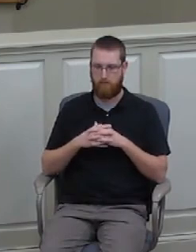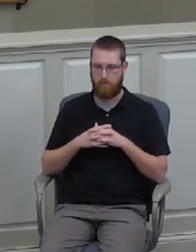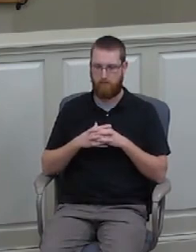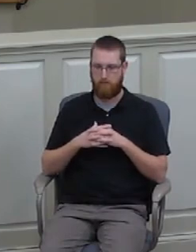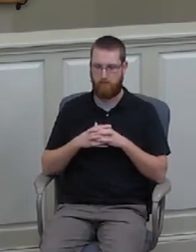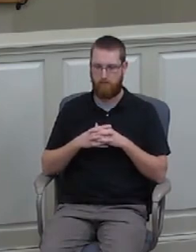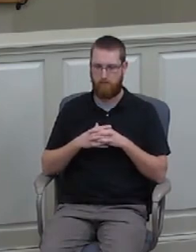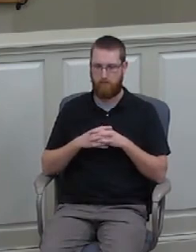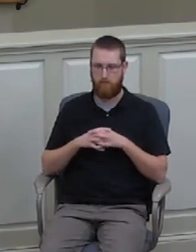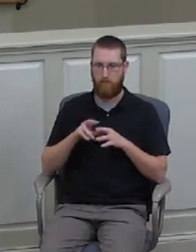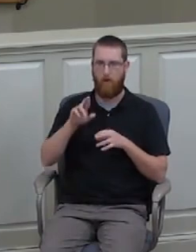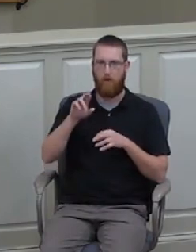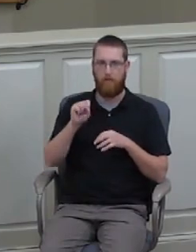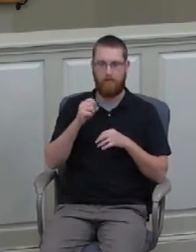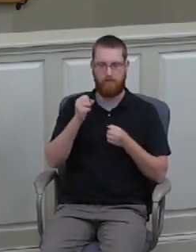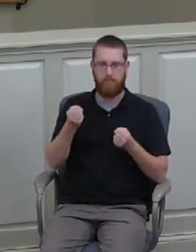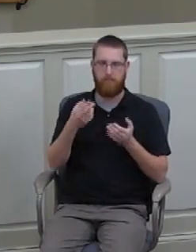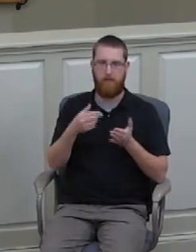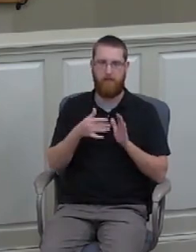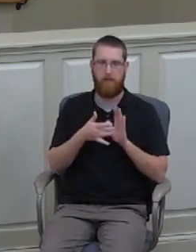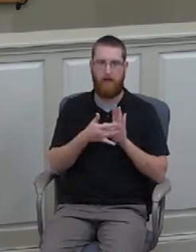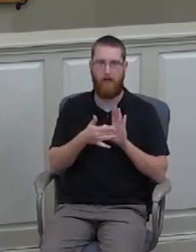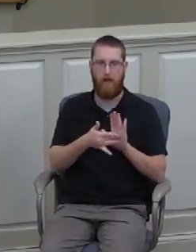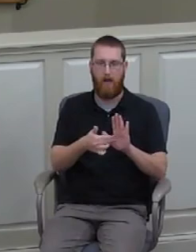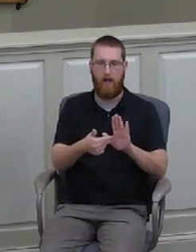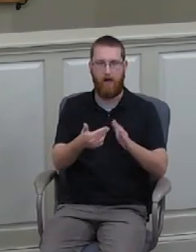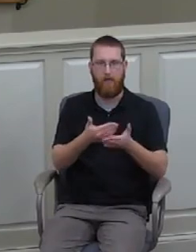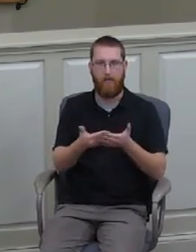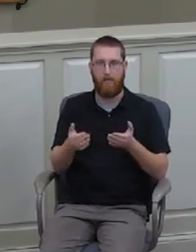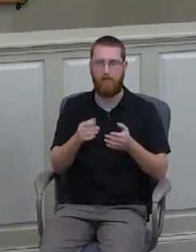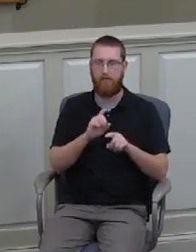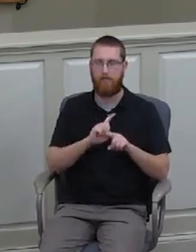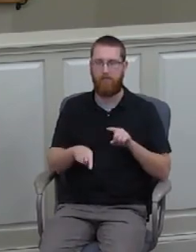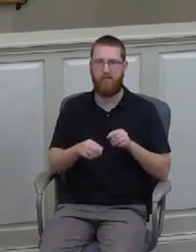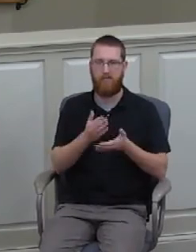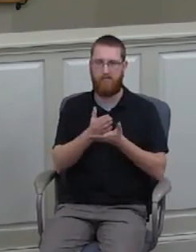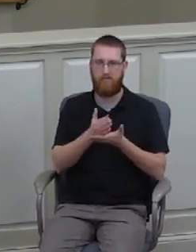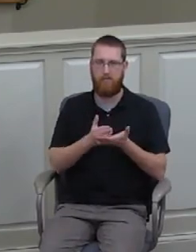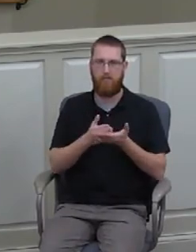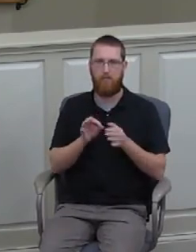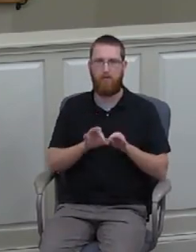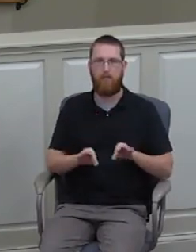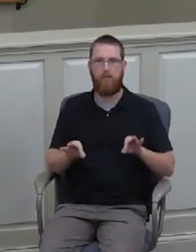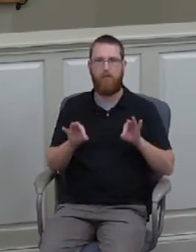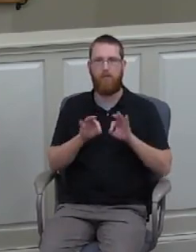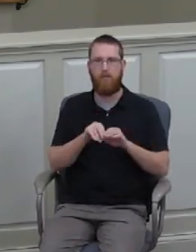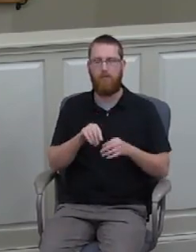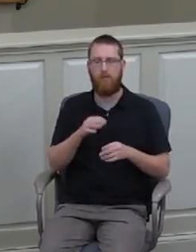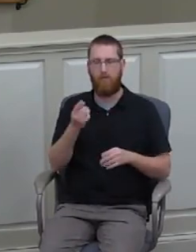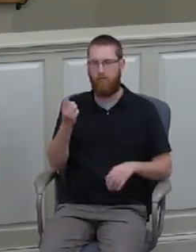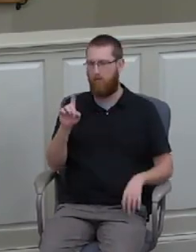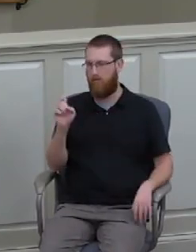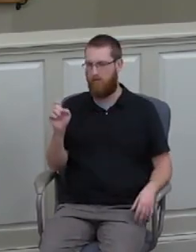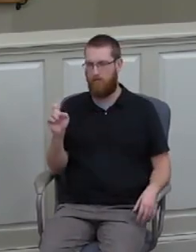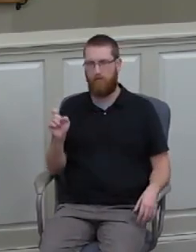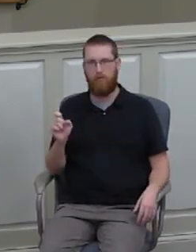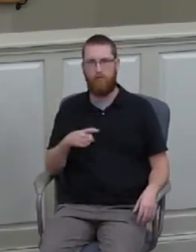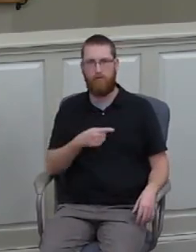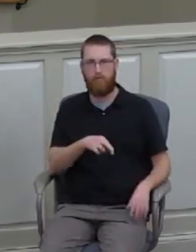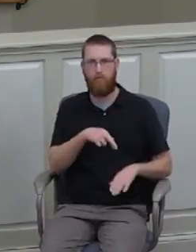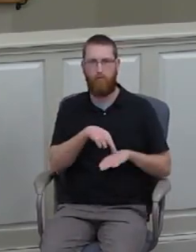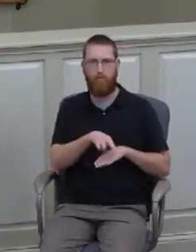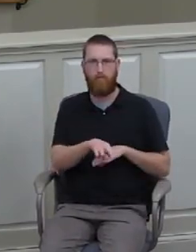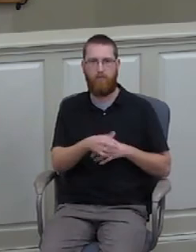Much highlighted things. I'm not going to take a lot of time, but I just think there's some of these things are important. Question mark on this one, and you actually referred to